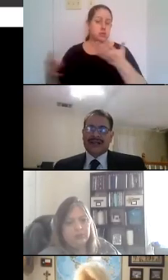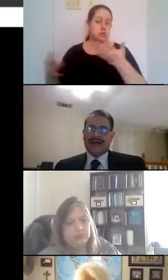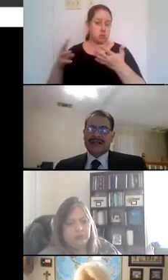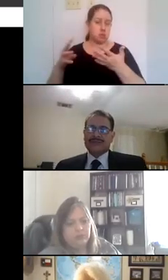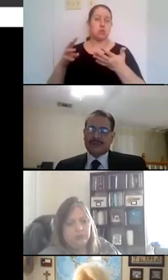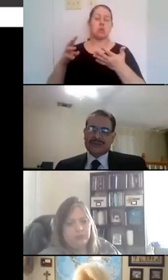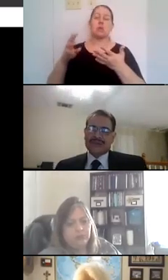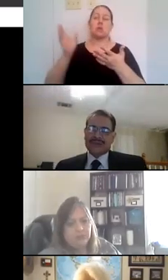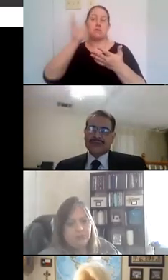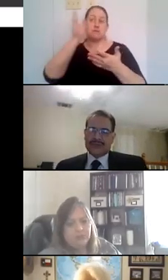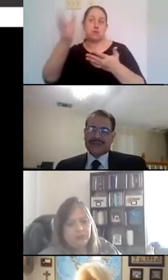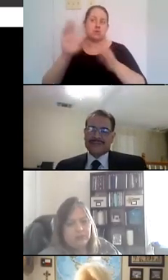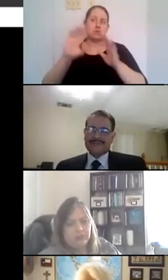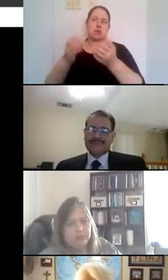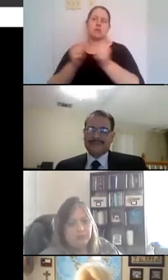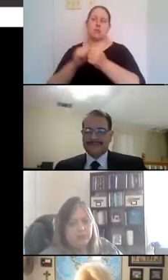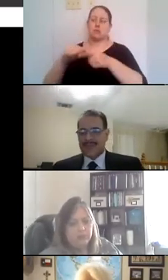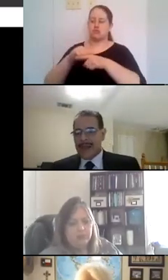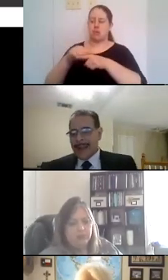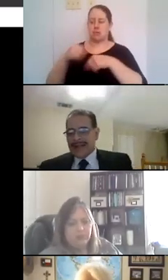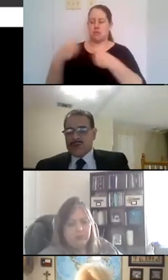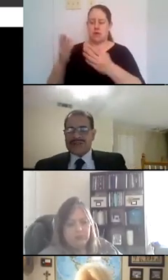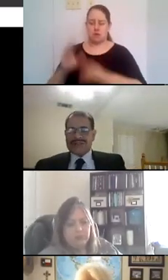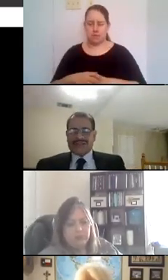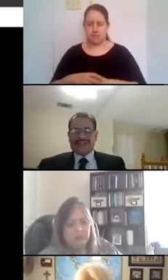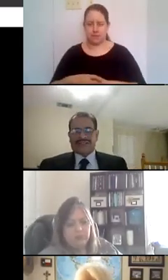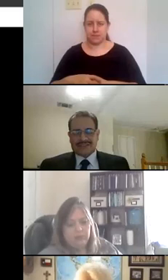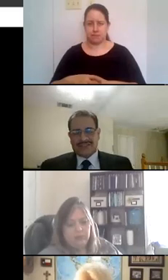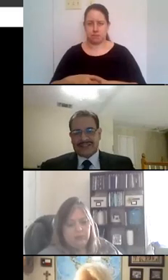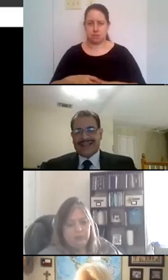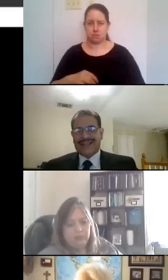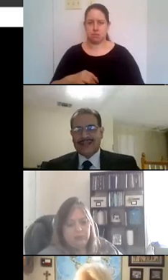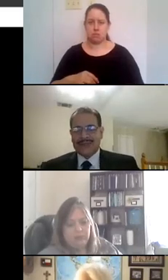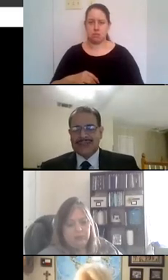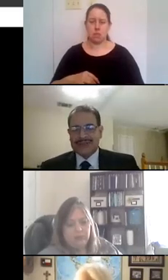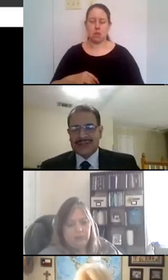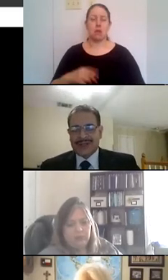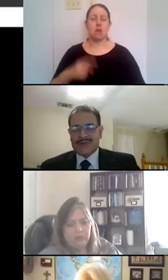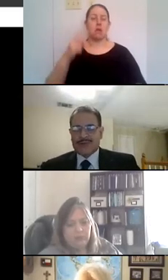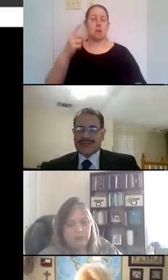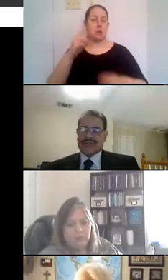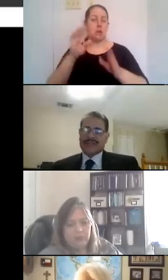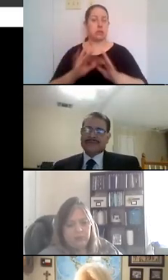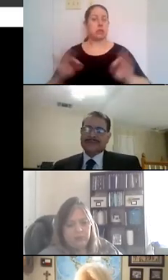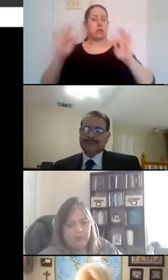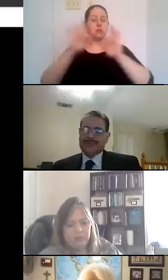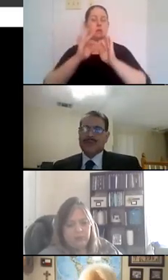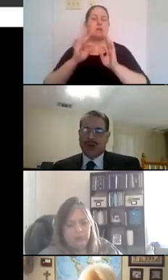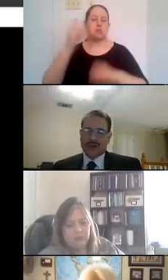classes with the training provider. One of the keys, a key reason for